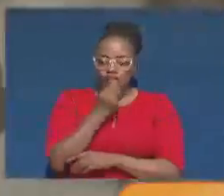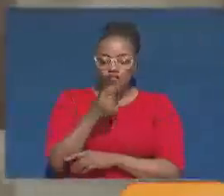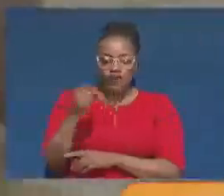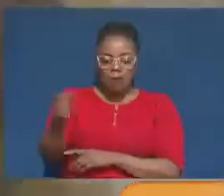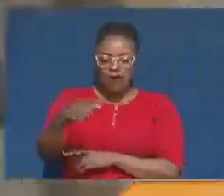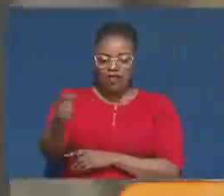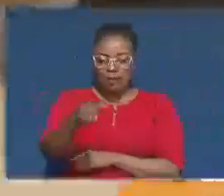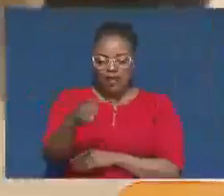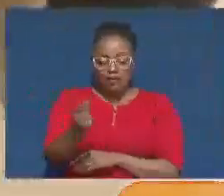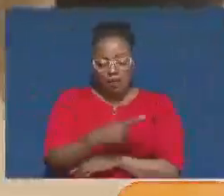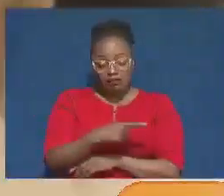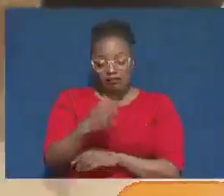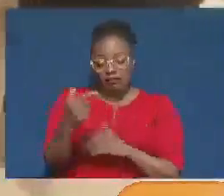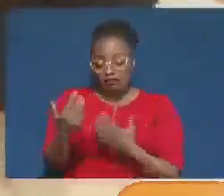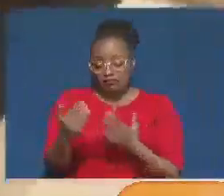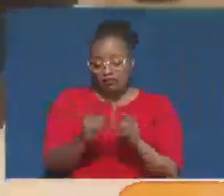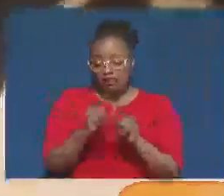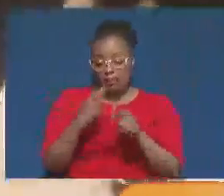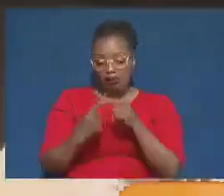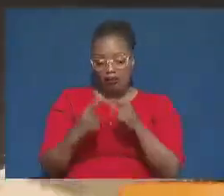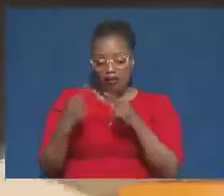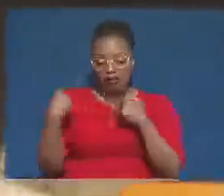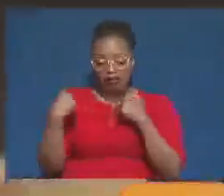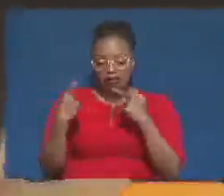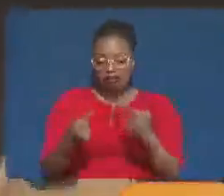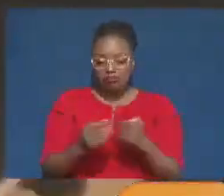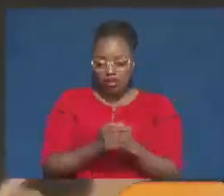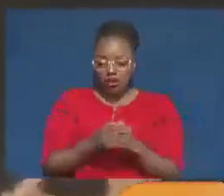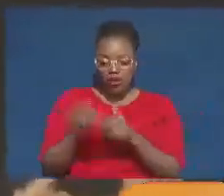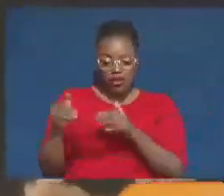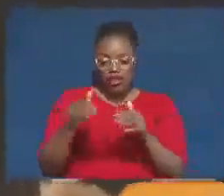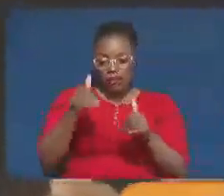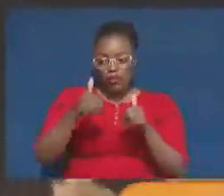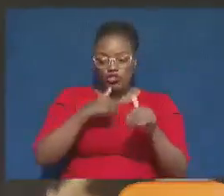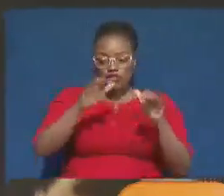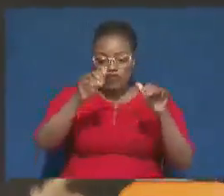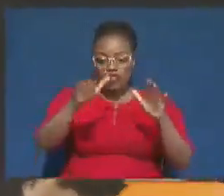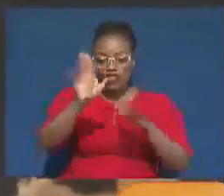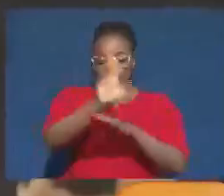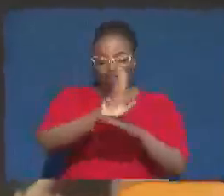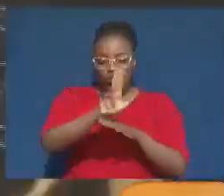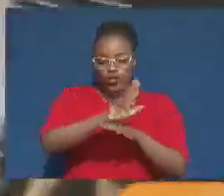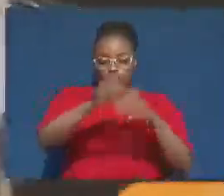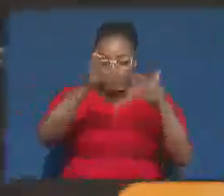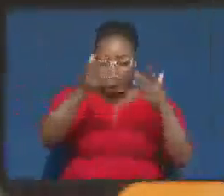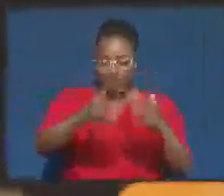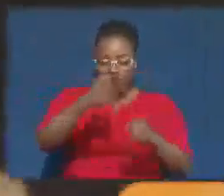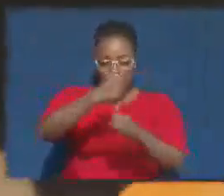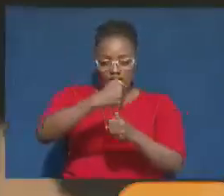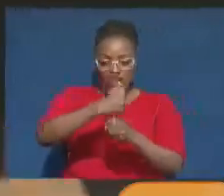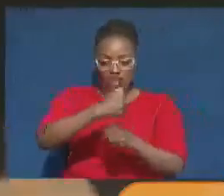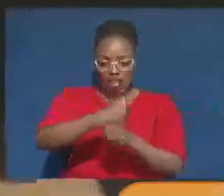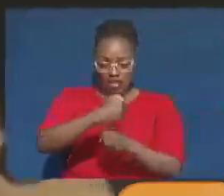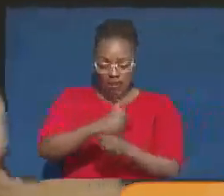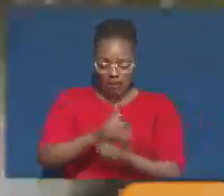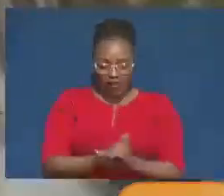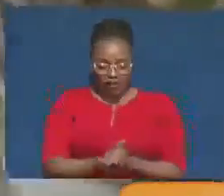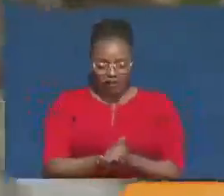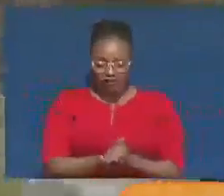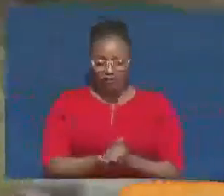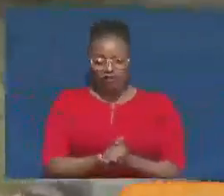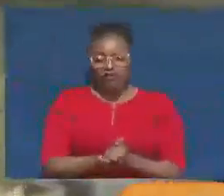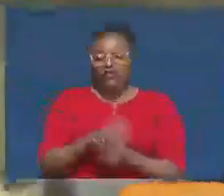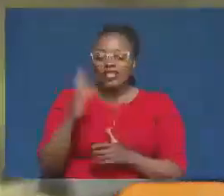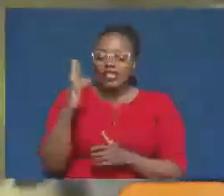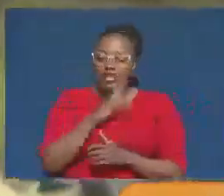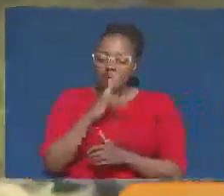months, even years. With traditional methods, farmers spend heavily on labor and digging. The